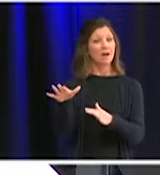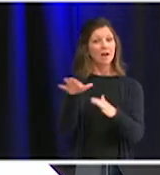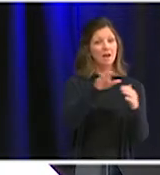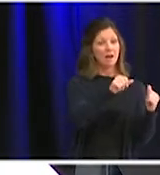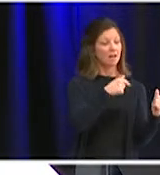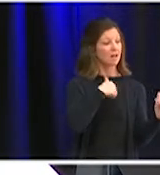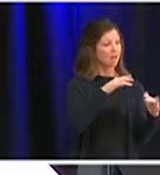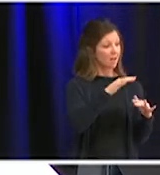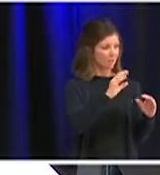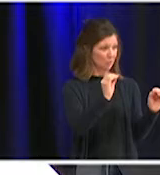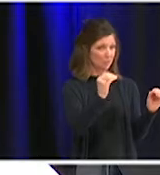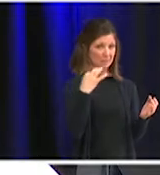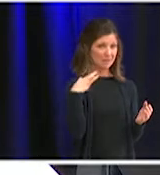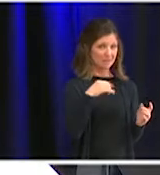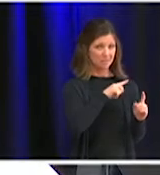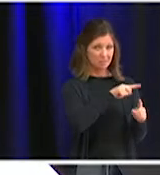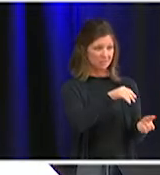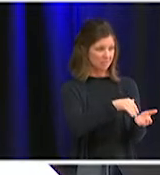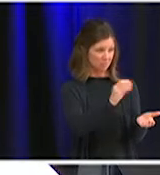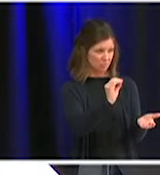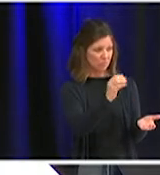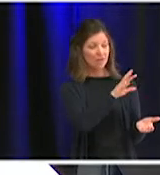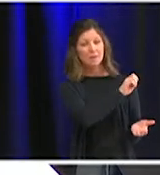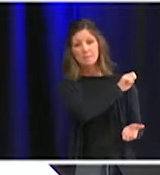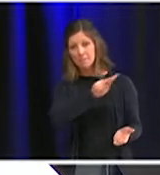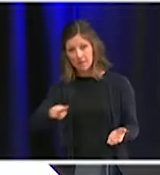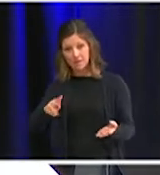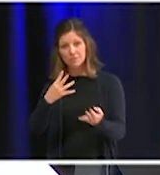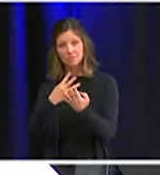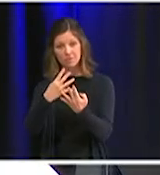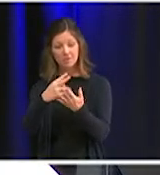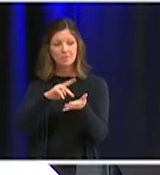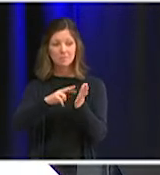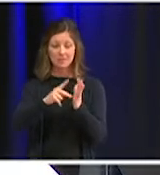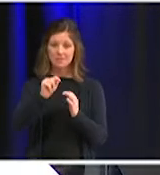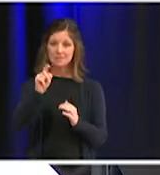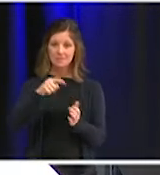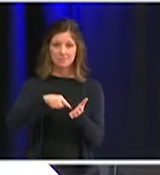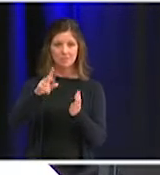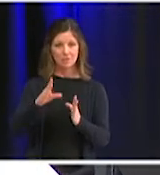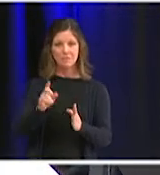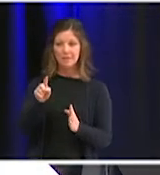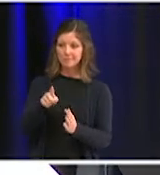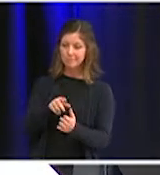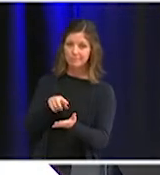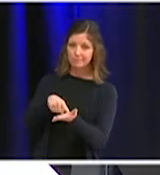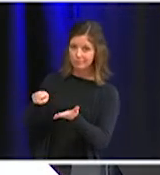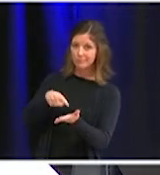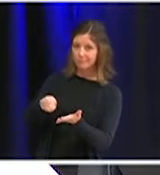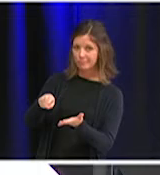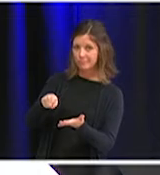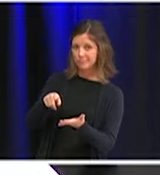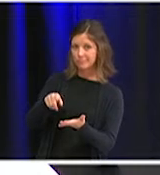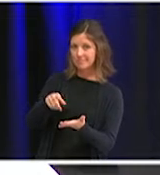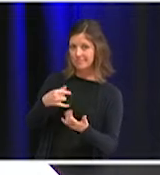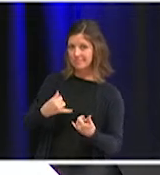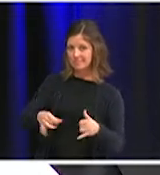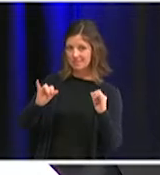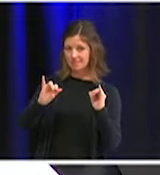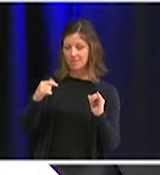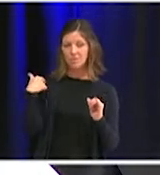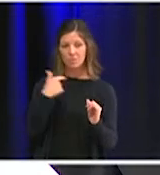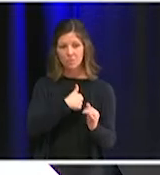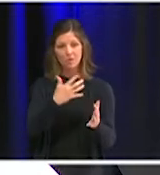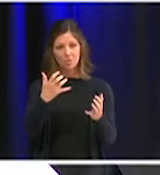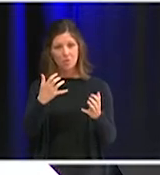the county taxpayers will continue to foot that bill. And so we're working on the Medicaid Exclusion Act to get so that our